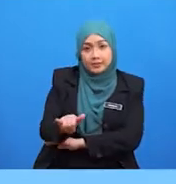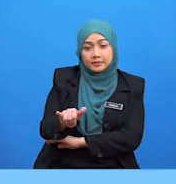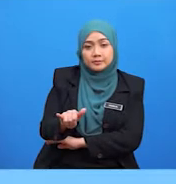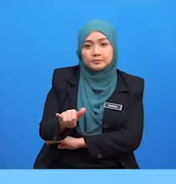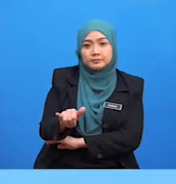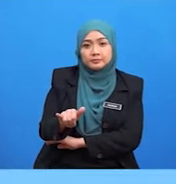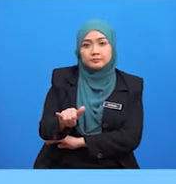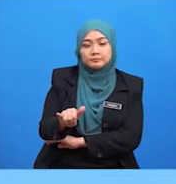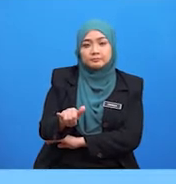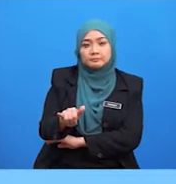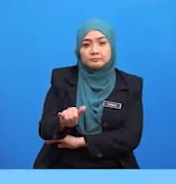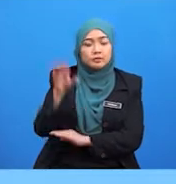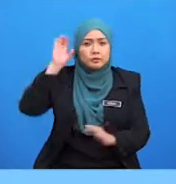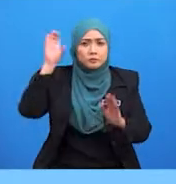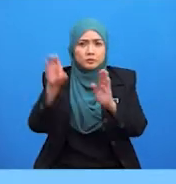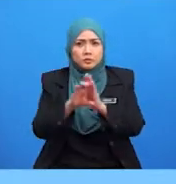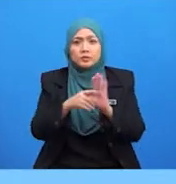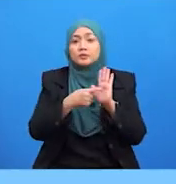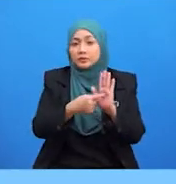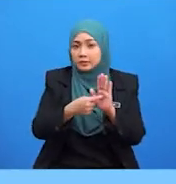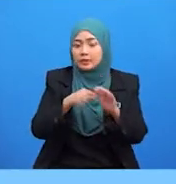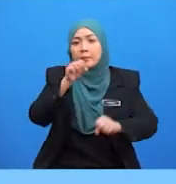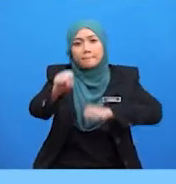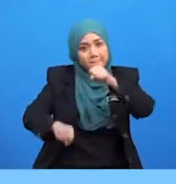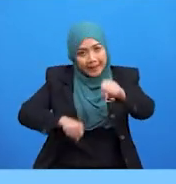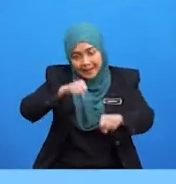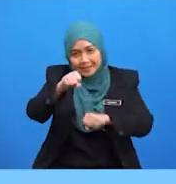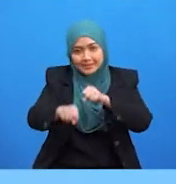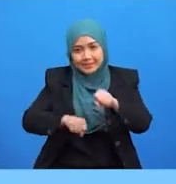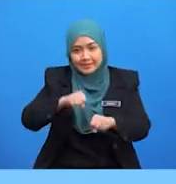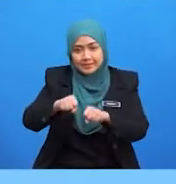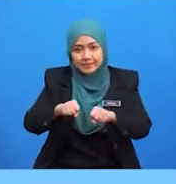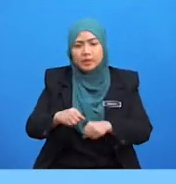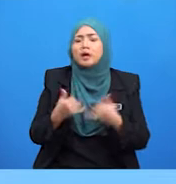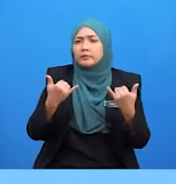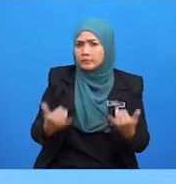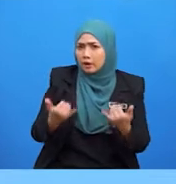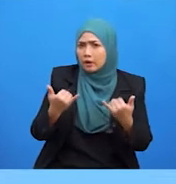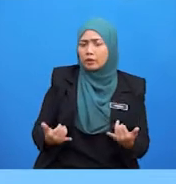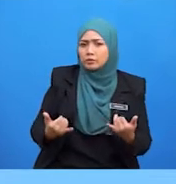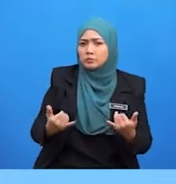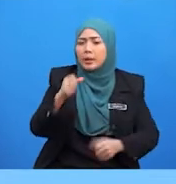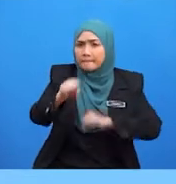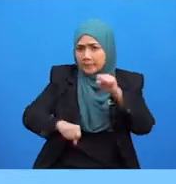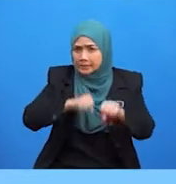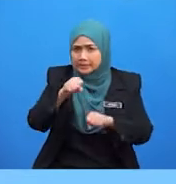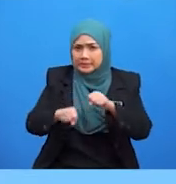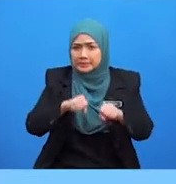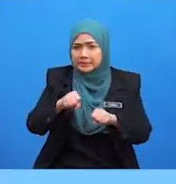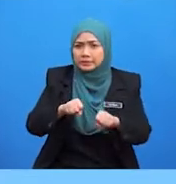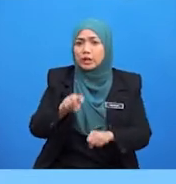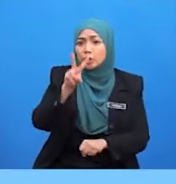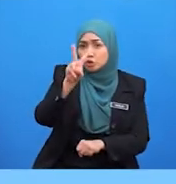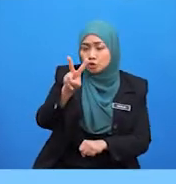Yes, the picture shown to you is a bicycle. But now, in today's day, bicycles usually